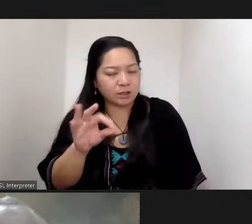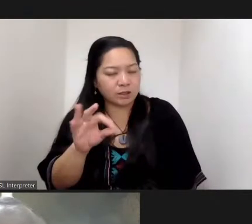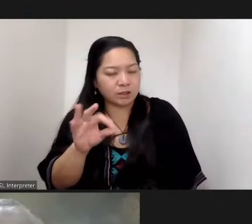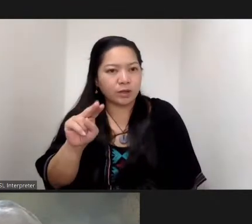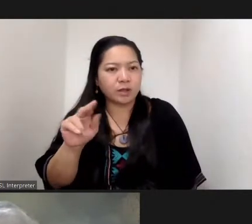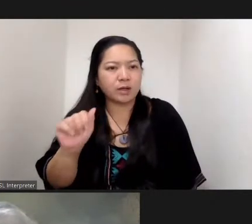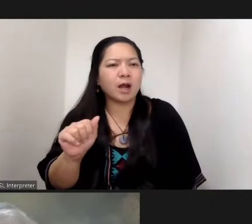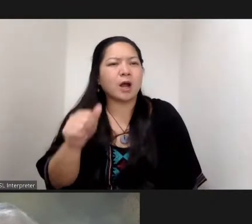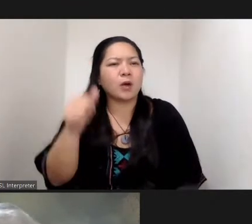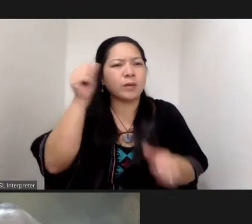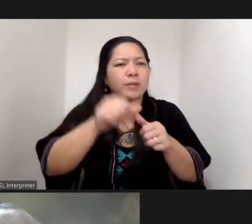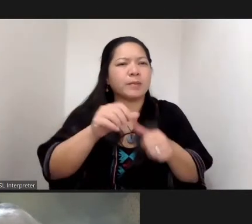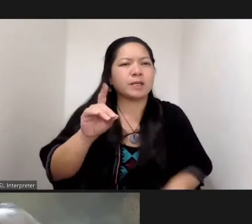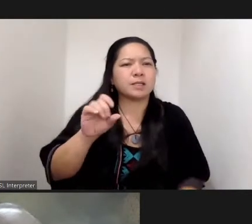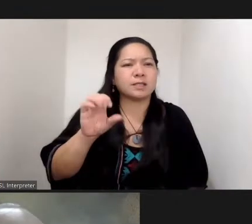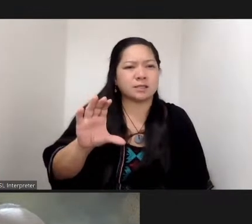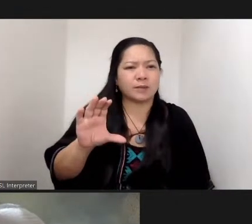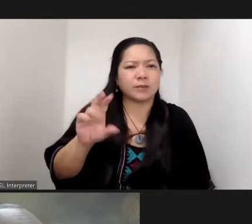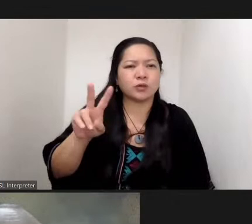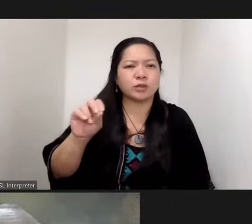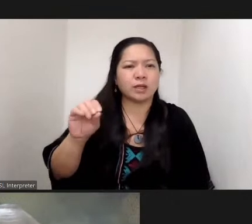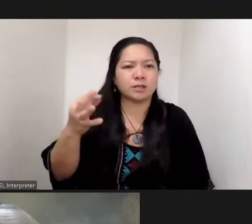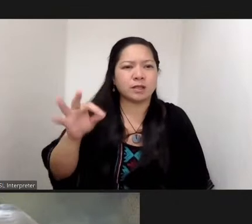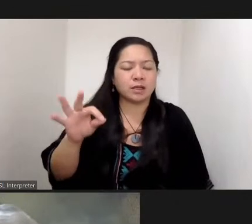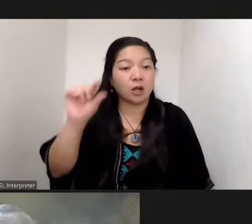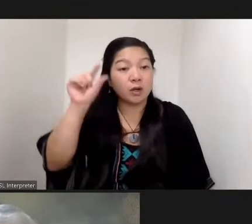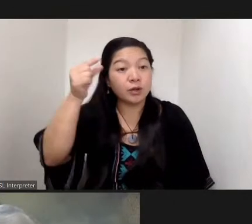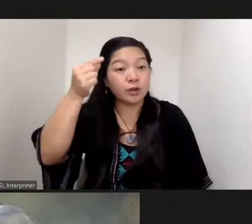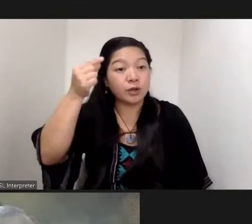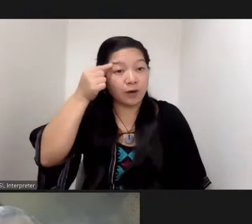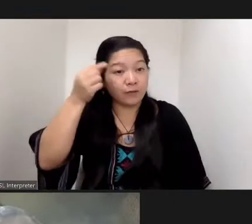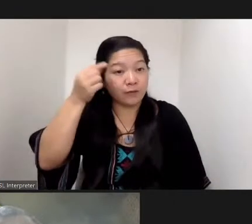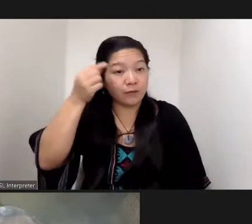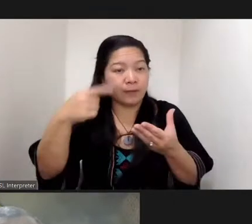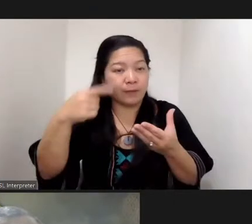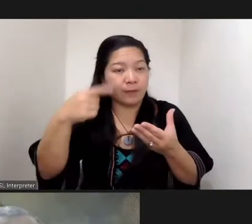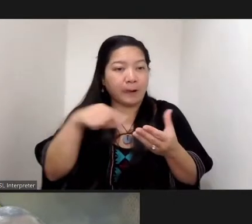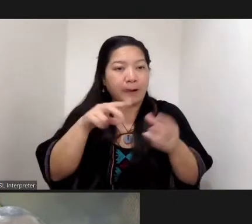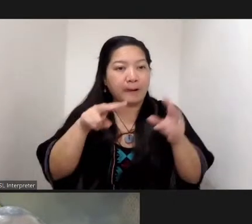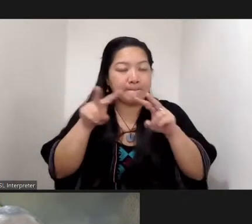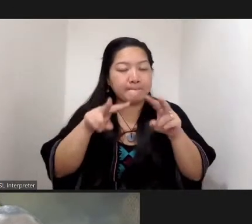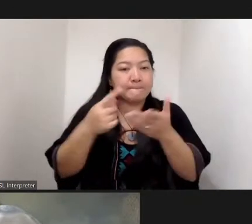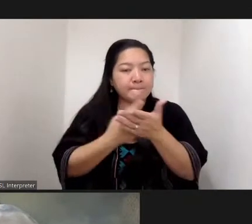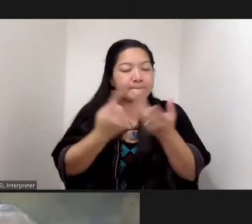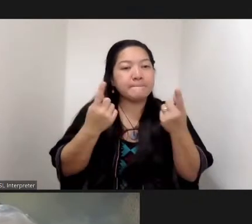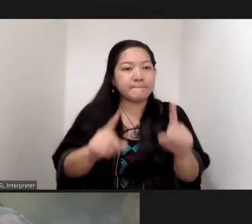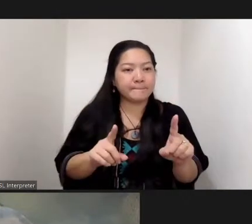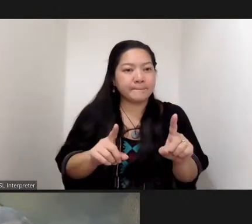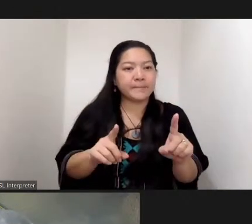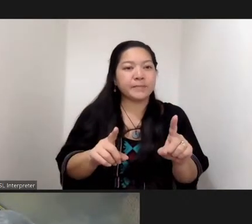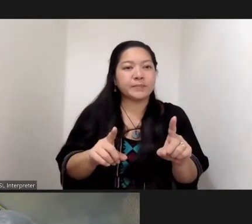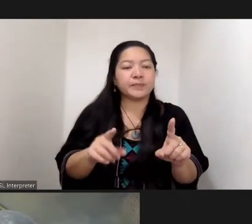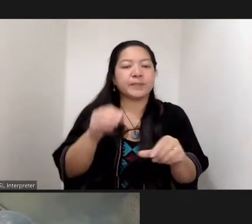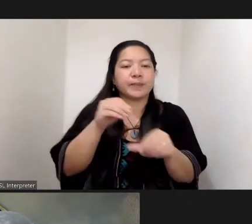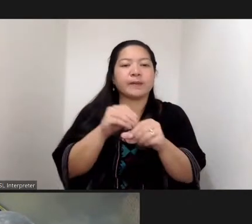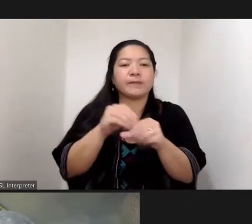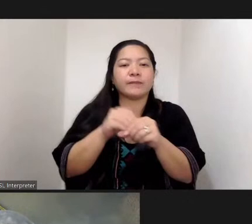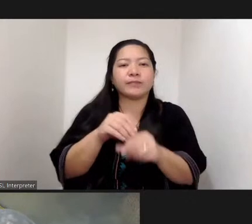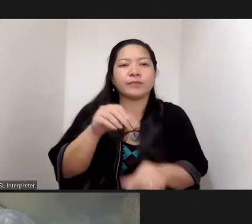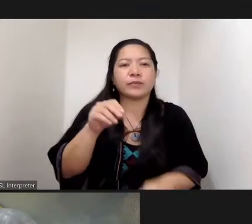December 2019, Governor, we're tracking something happening in